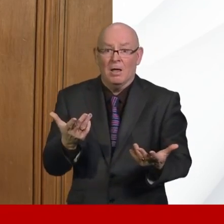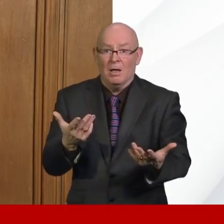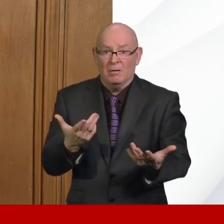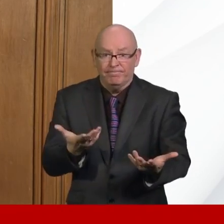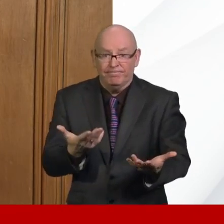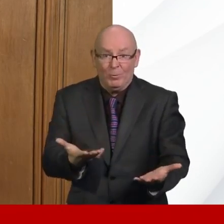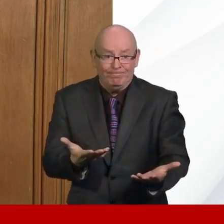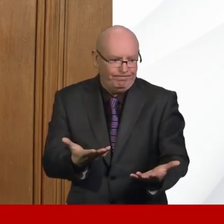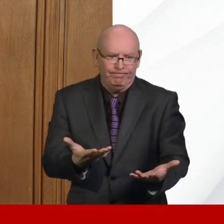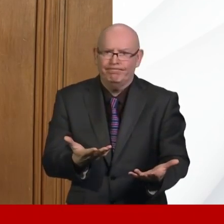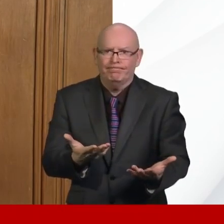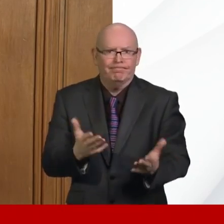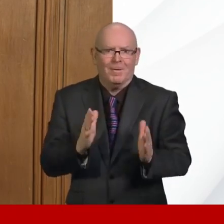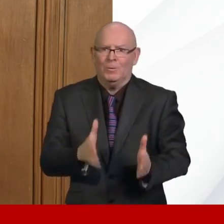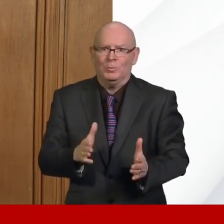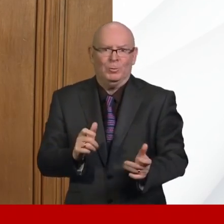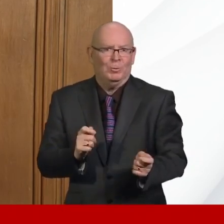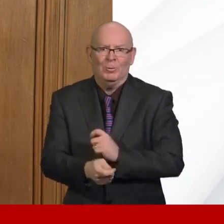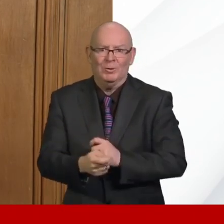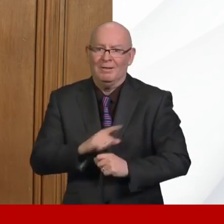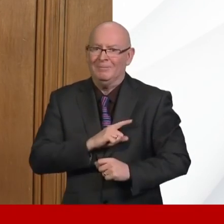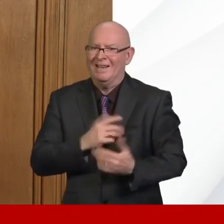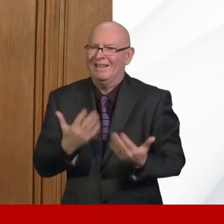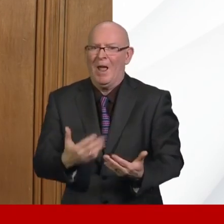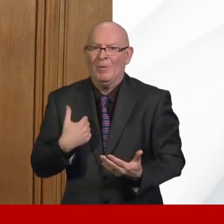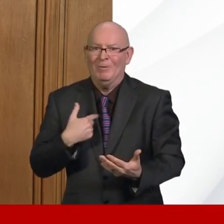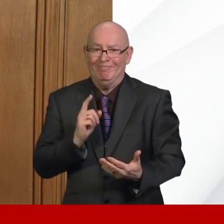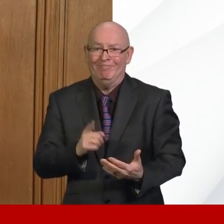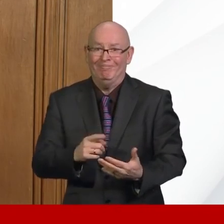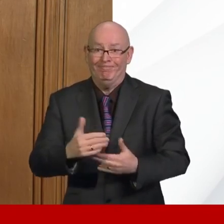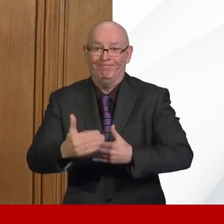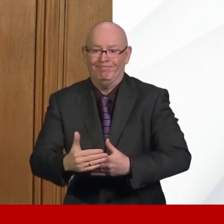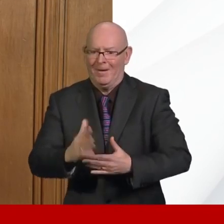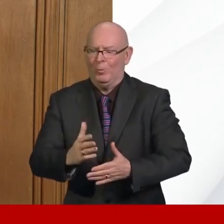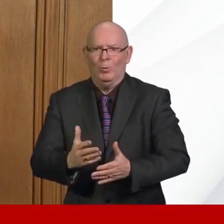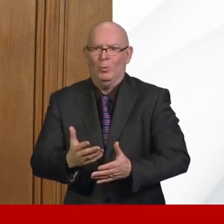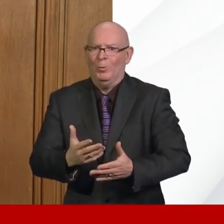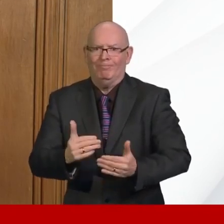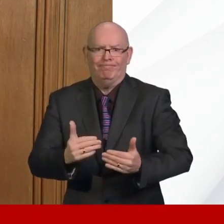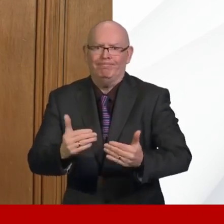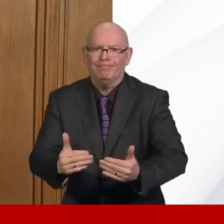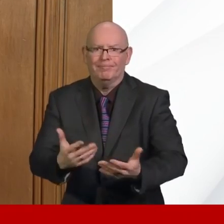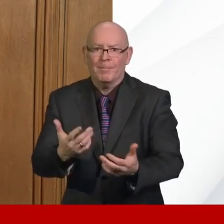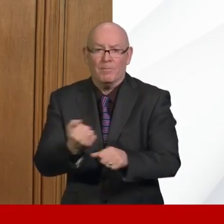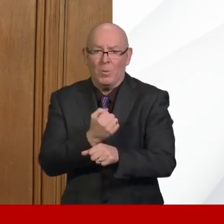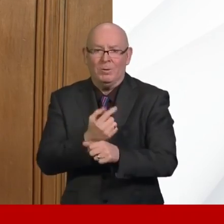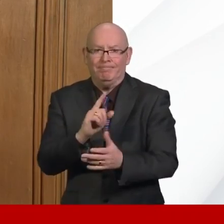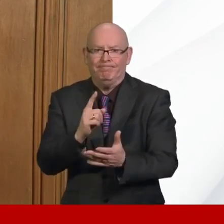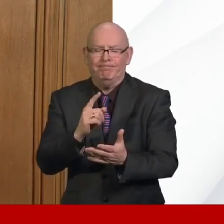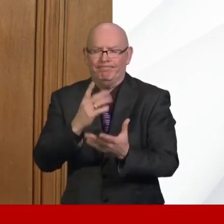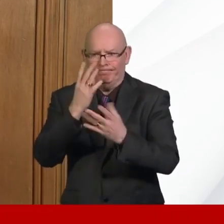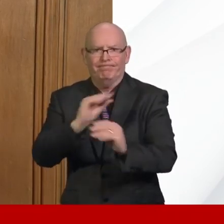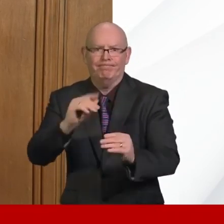this should go ahead at this time. It's important to stress, and this is really critical, it's not